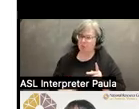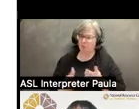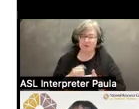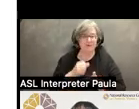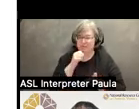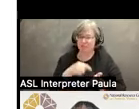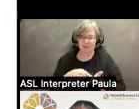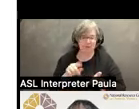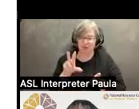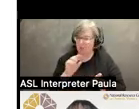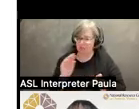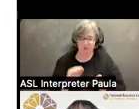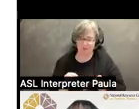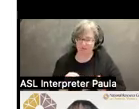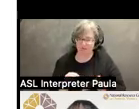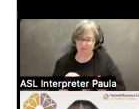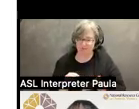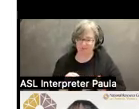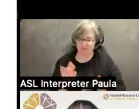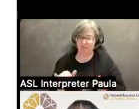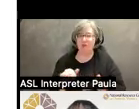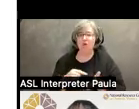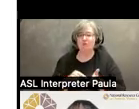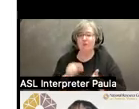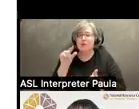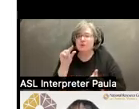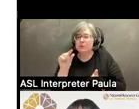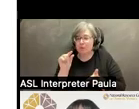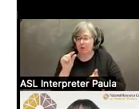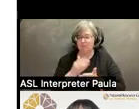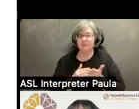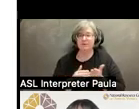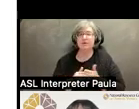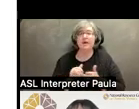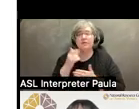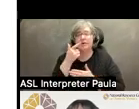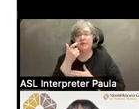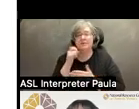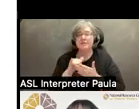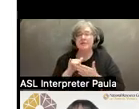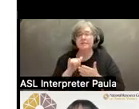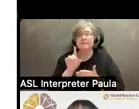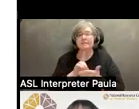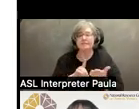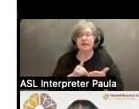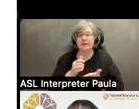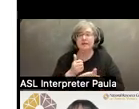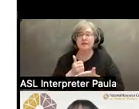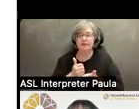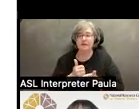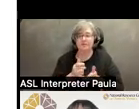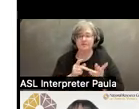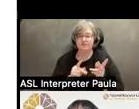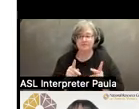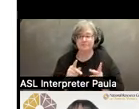pay 30% of their adjusted gross income. They're paying a smaller piece of that. And that's because it's designed to help people not